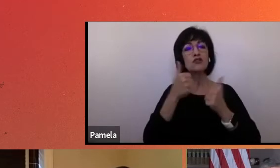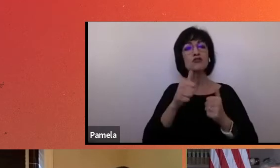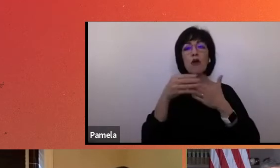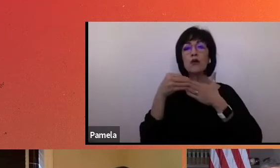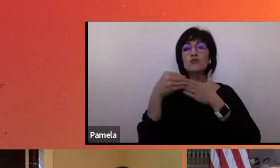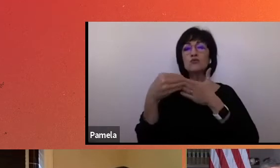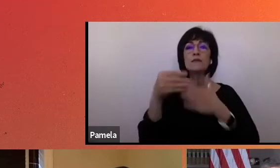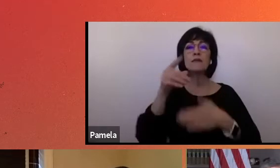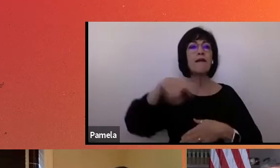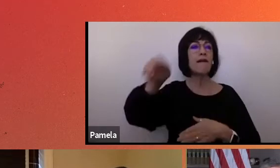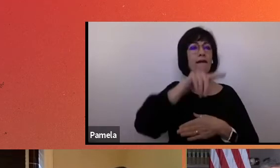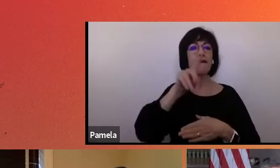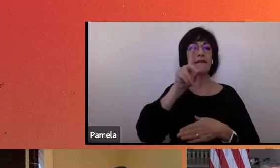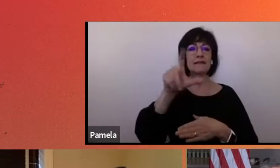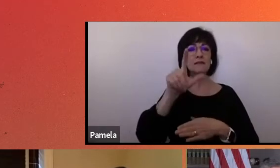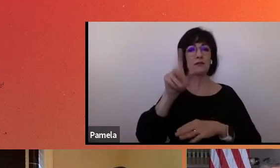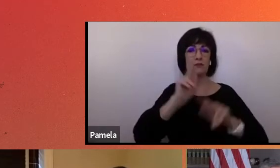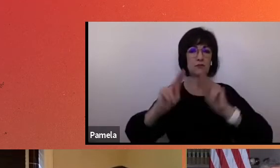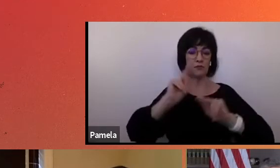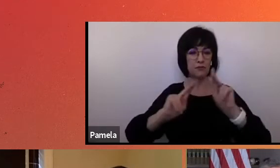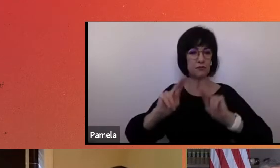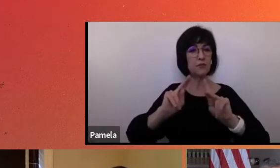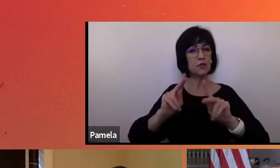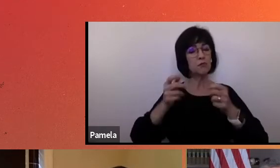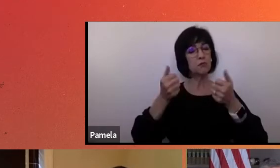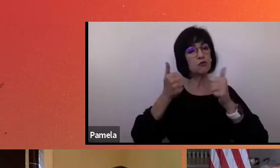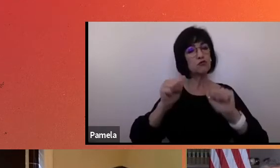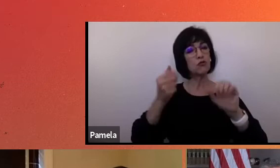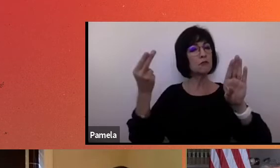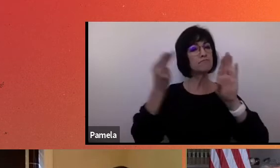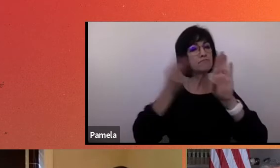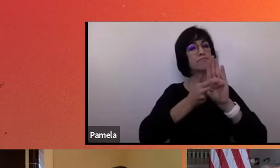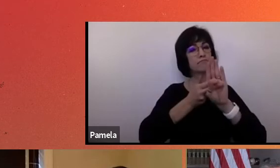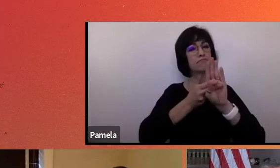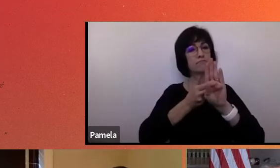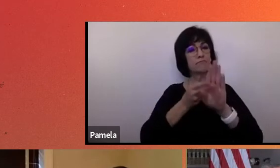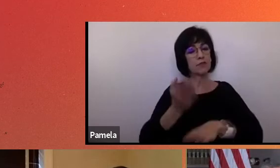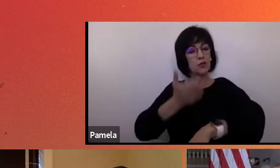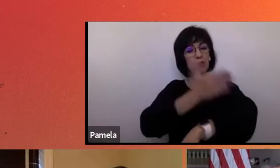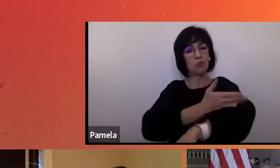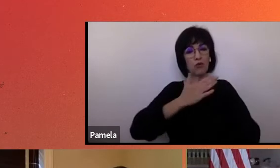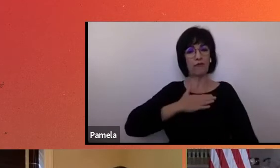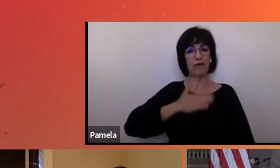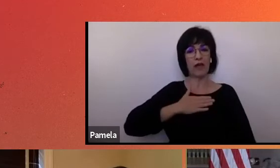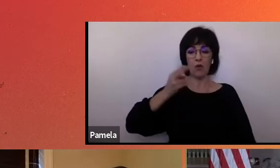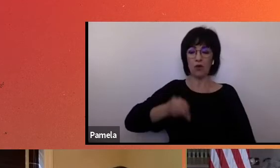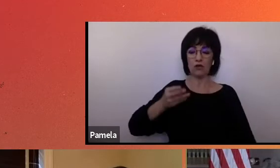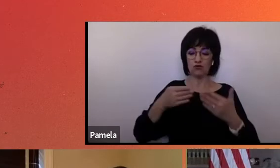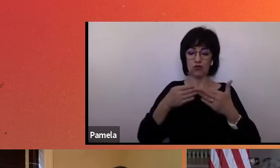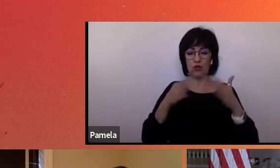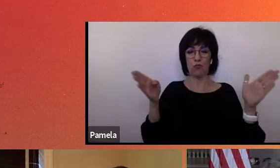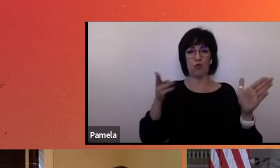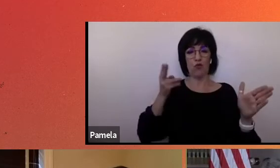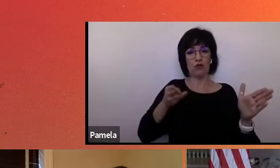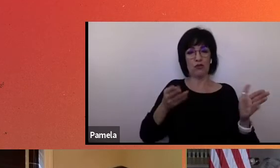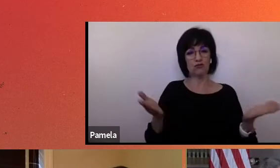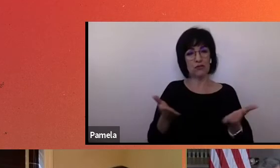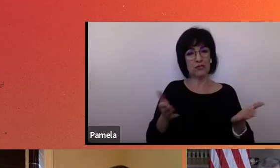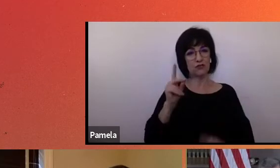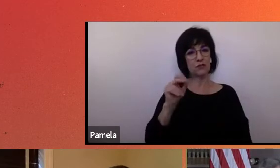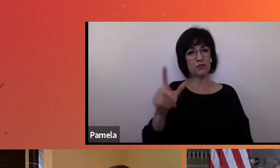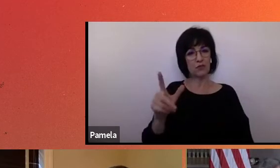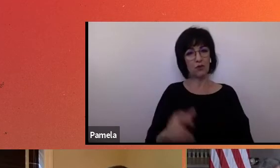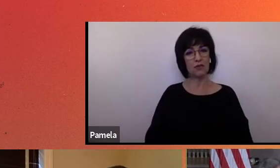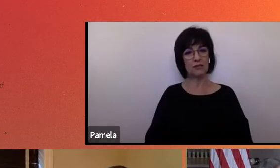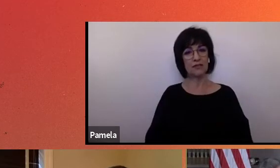appreciation of our history, our broader history? Yes, thank you, Governor. And, you know,